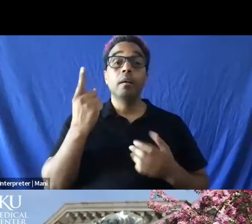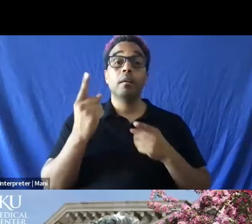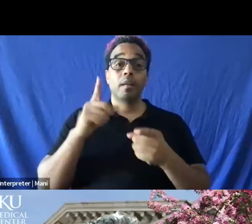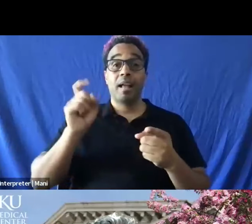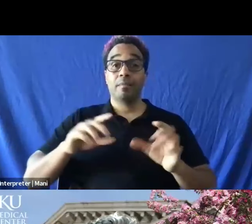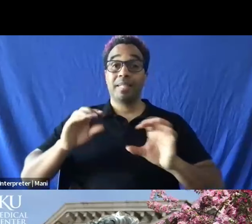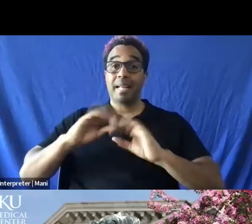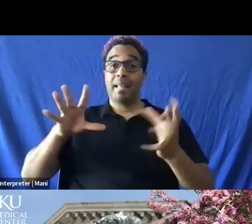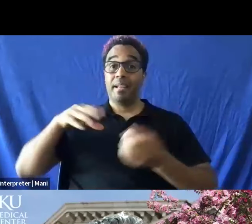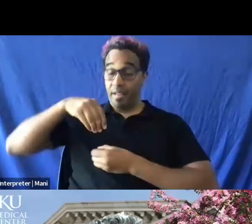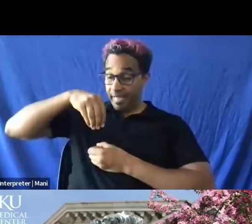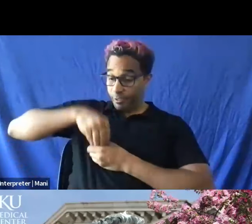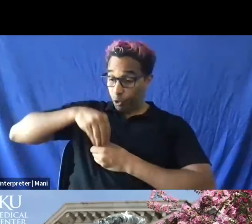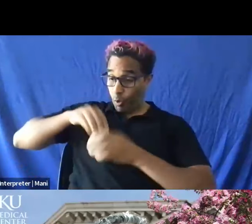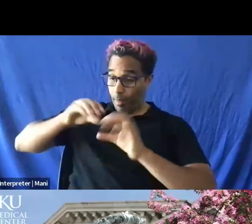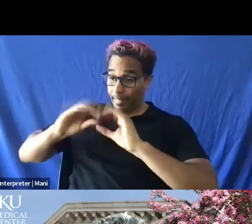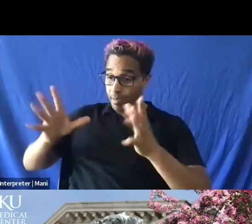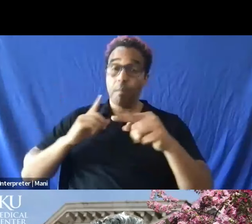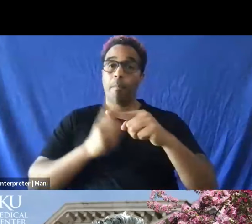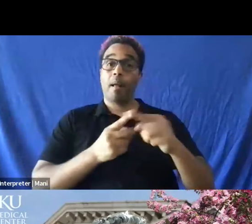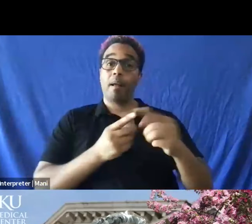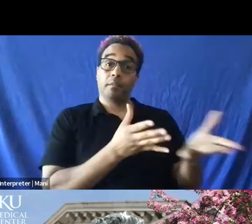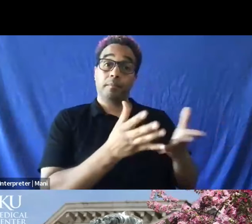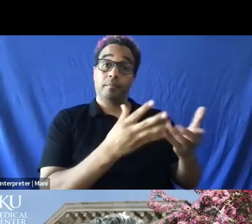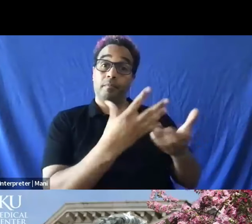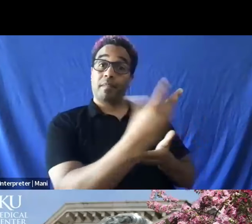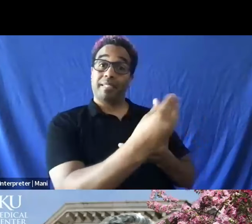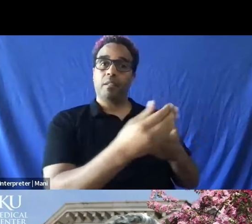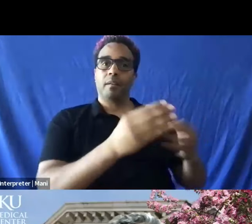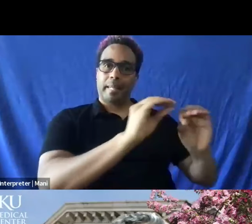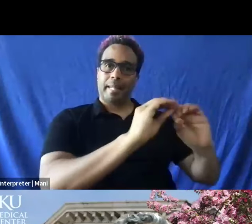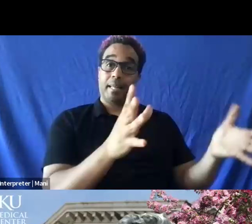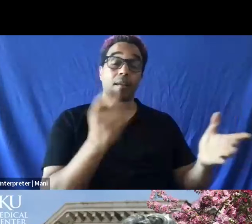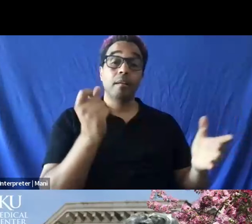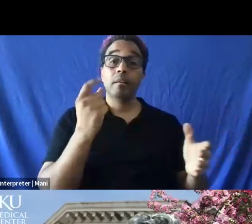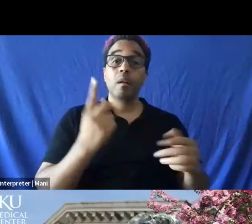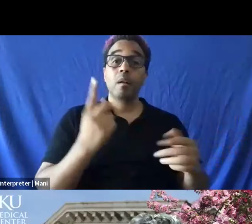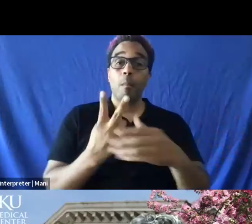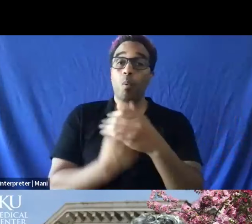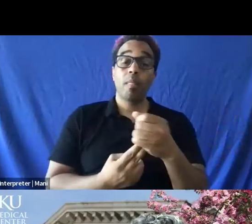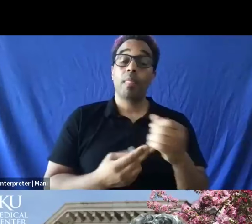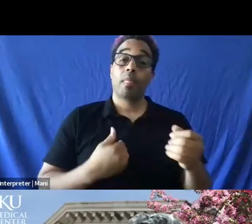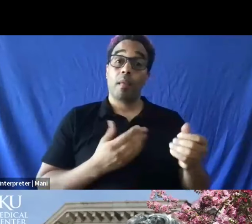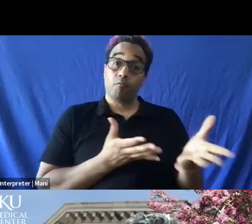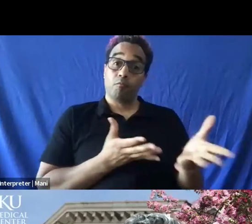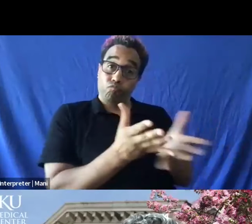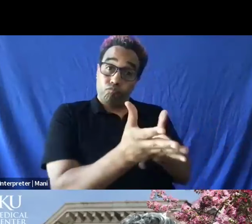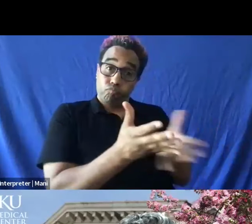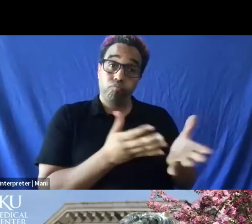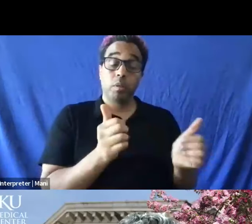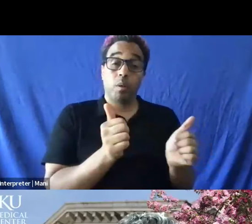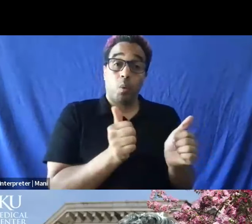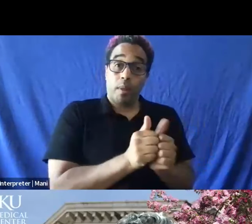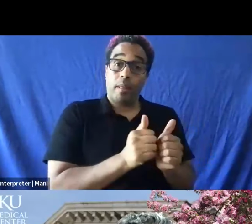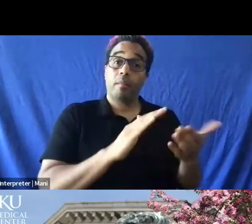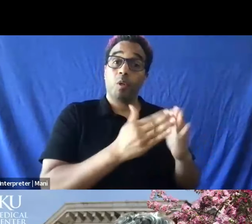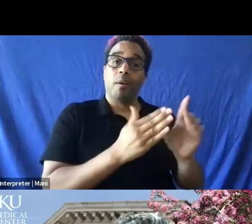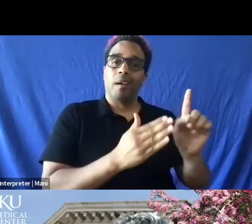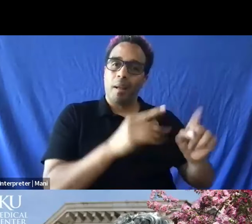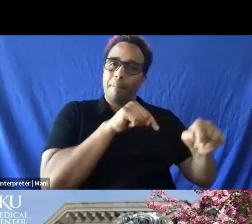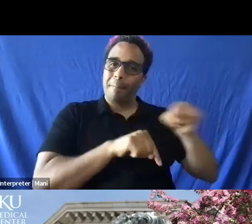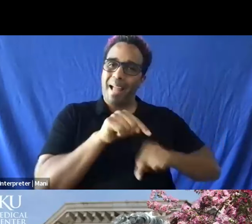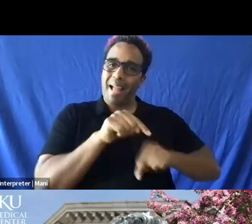and externally, right? So the communication to the community has to be presaged by a conversation among